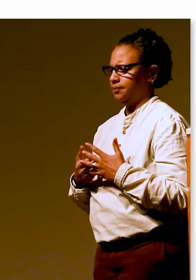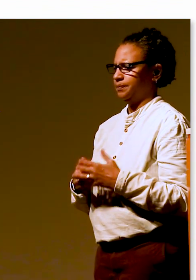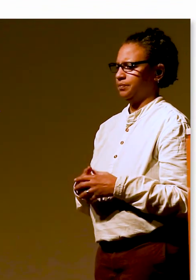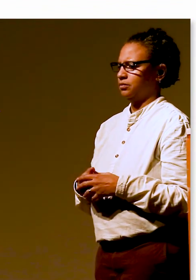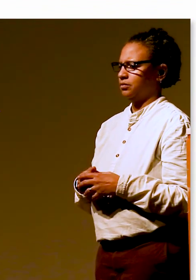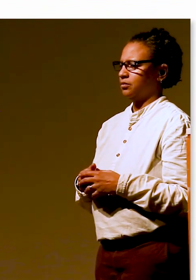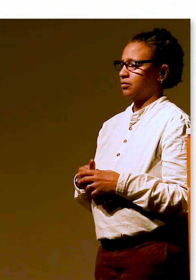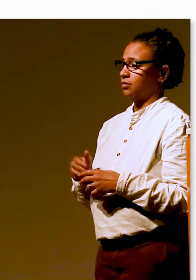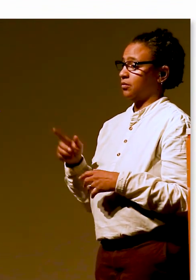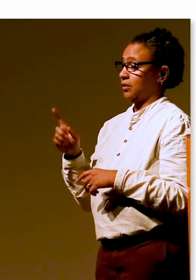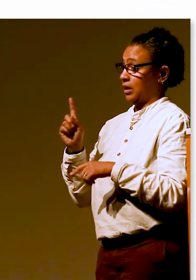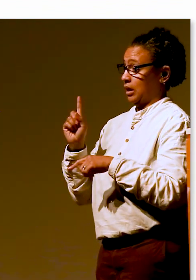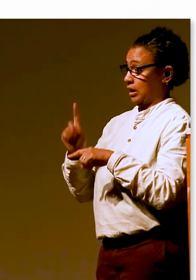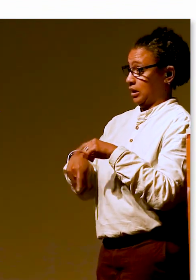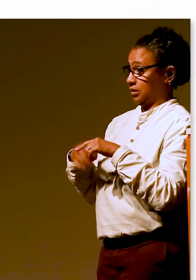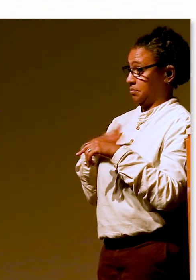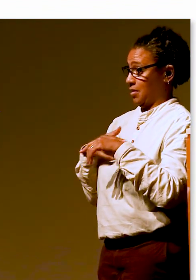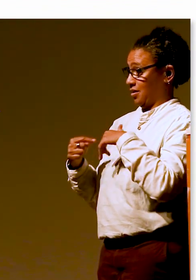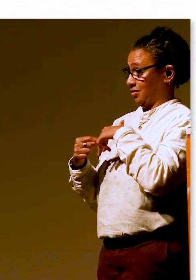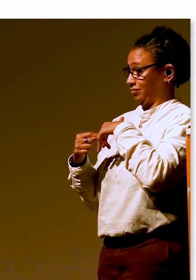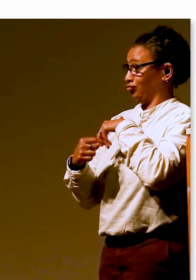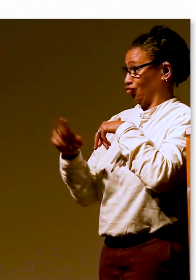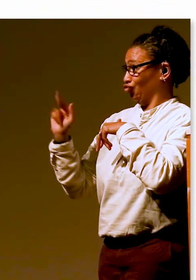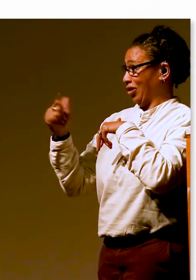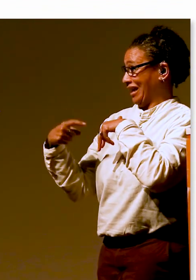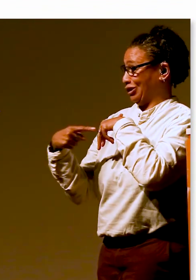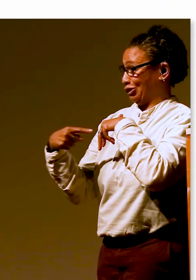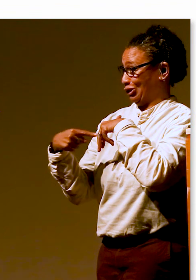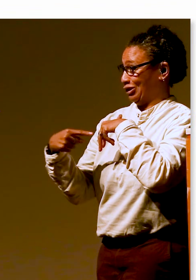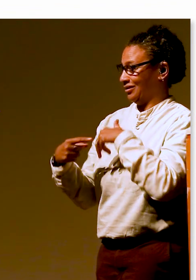to always remind myself to stay angry.